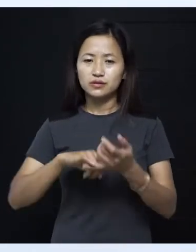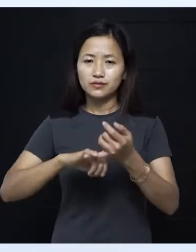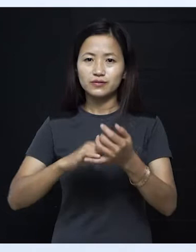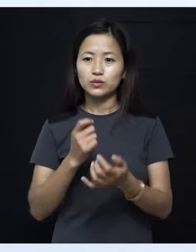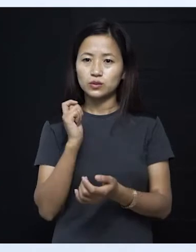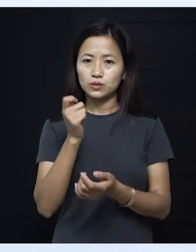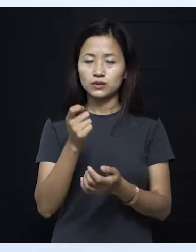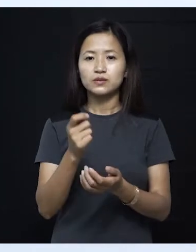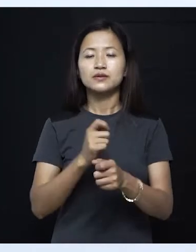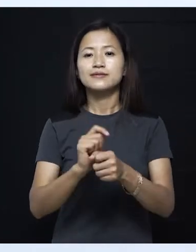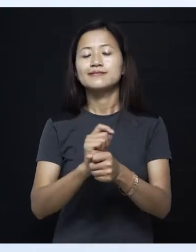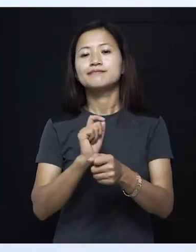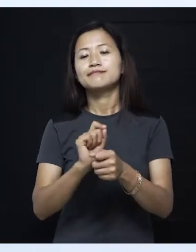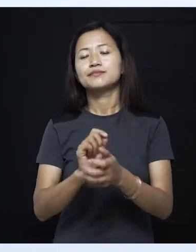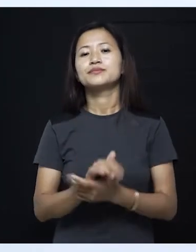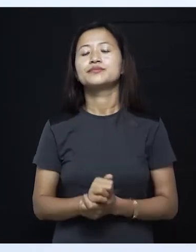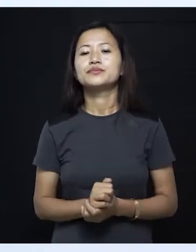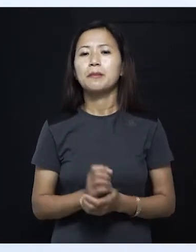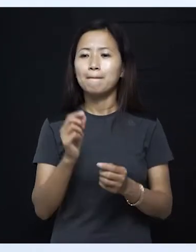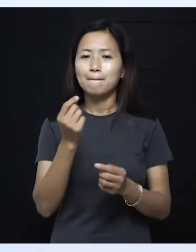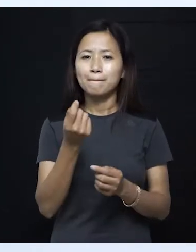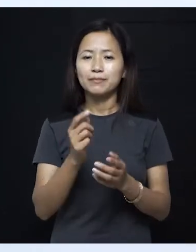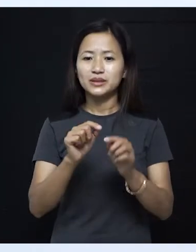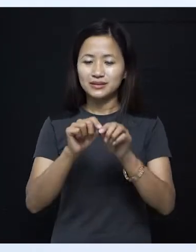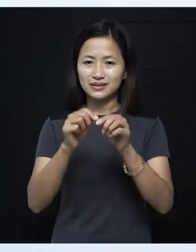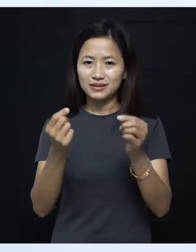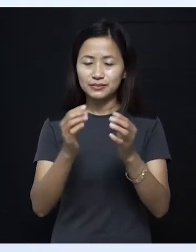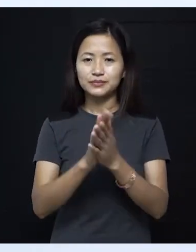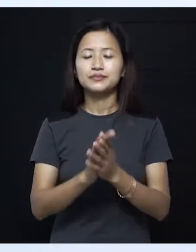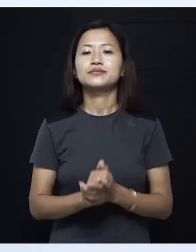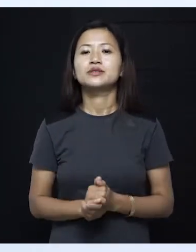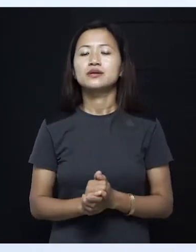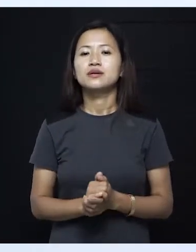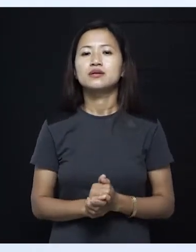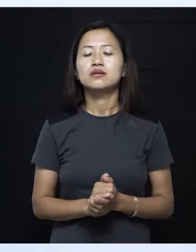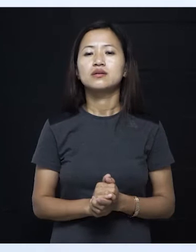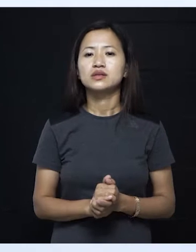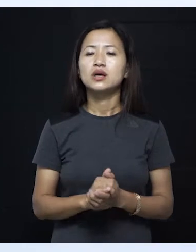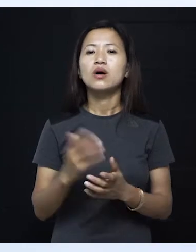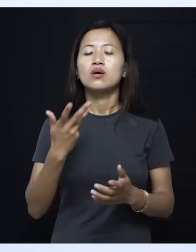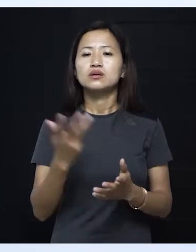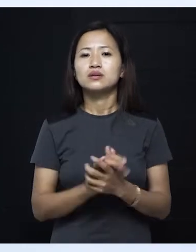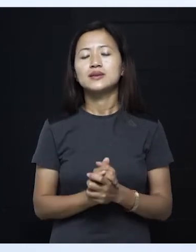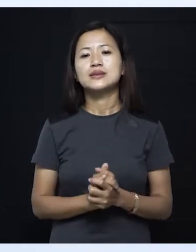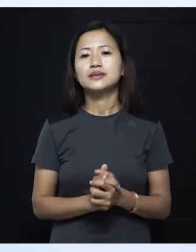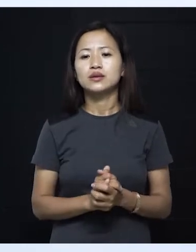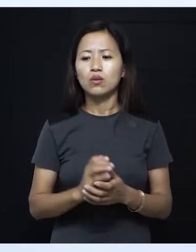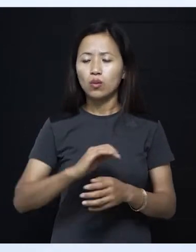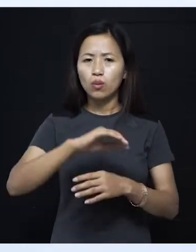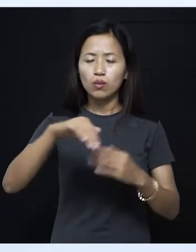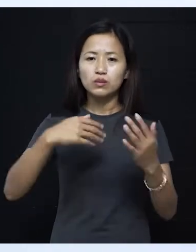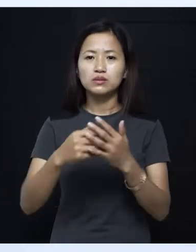is called as feudalism. Now, piece of land means we are talking about field, So here what happened is, all the